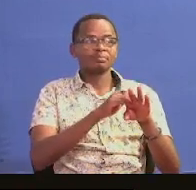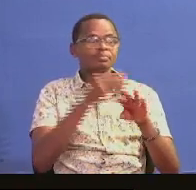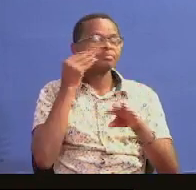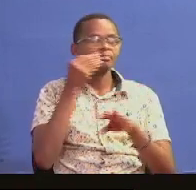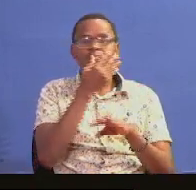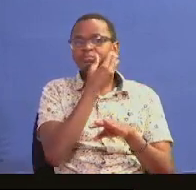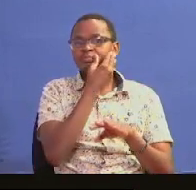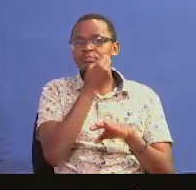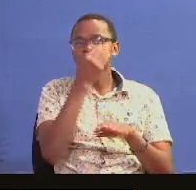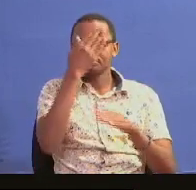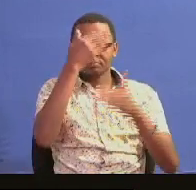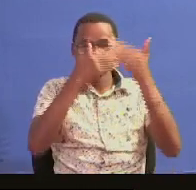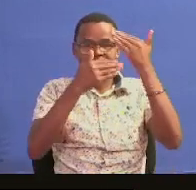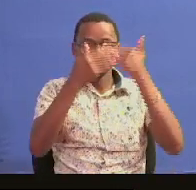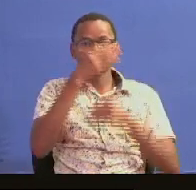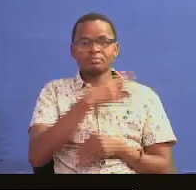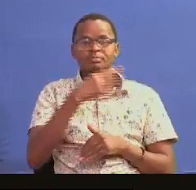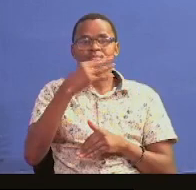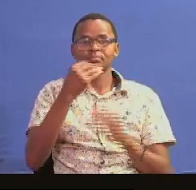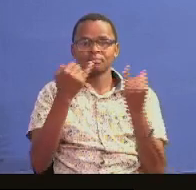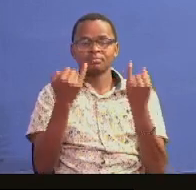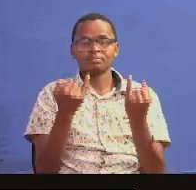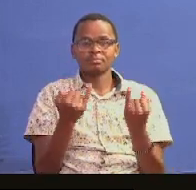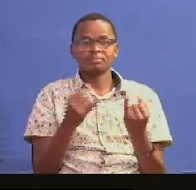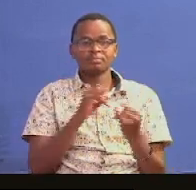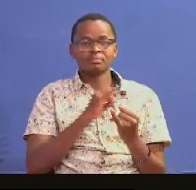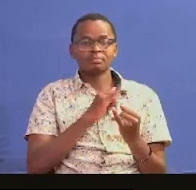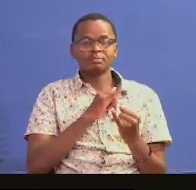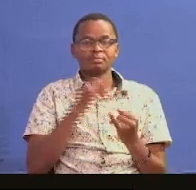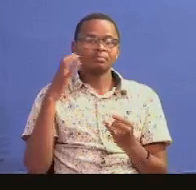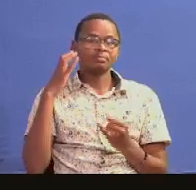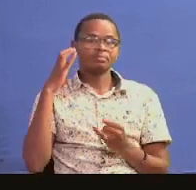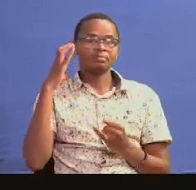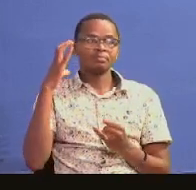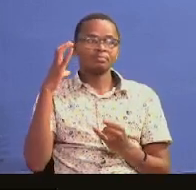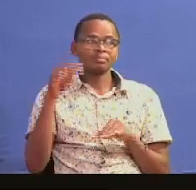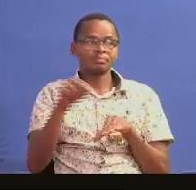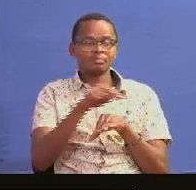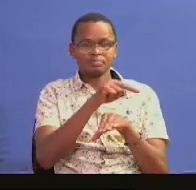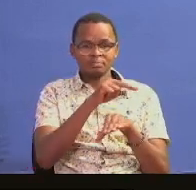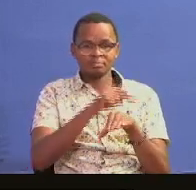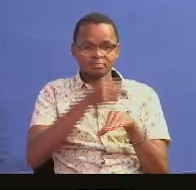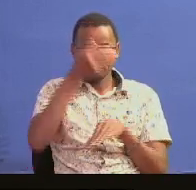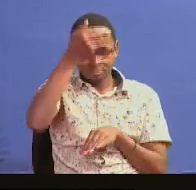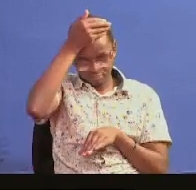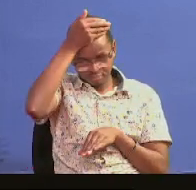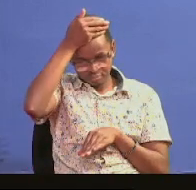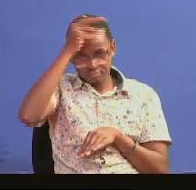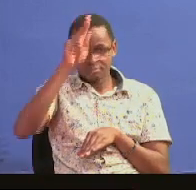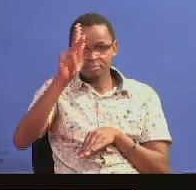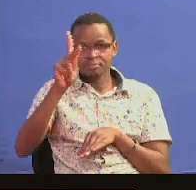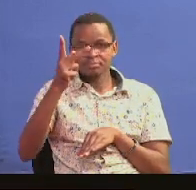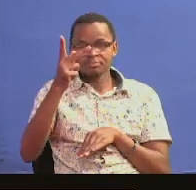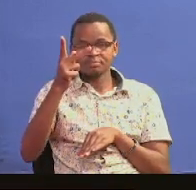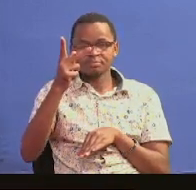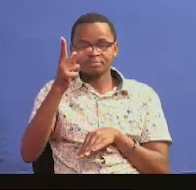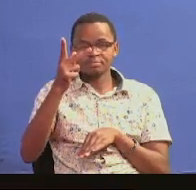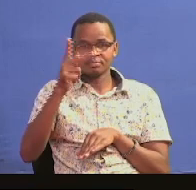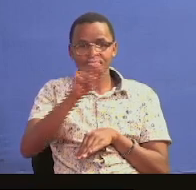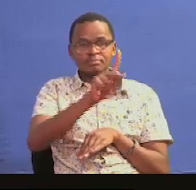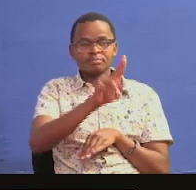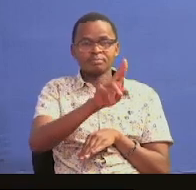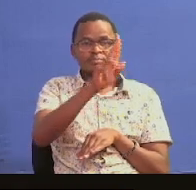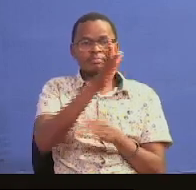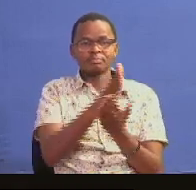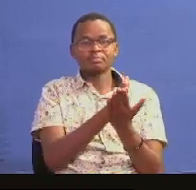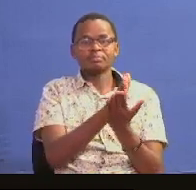Kenyatta University, and currently I am the chair National Nurses Association of Kenya,